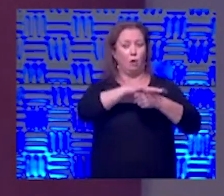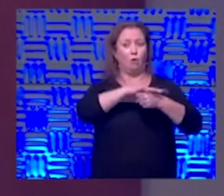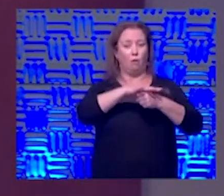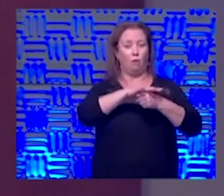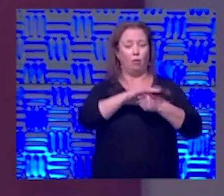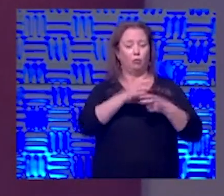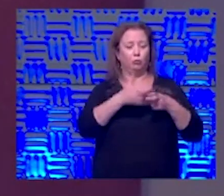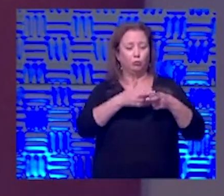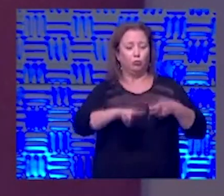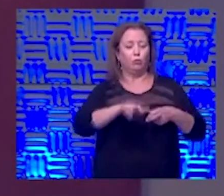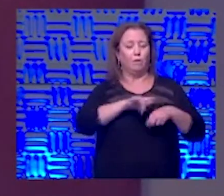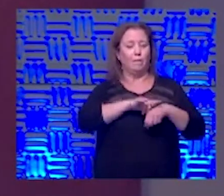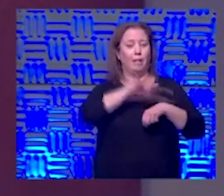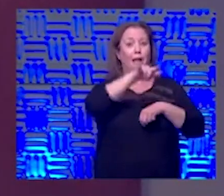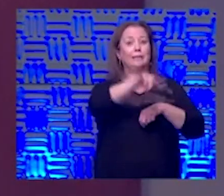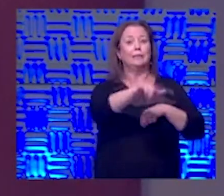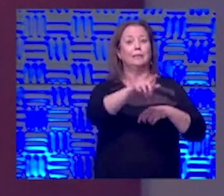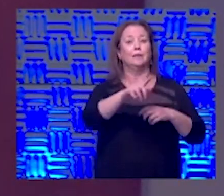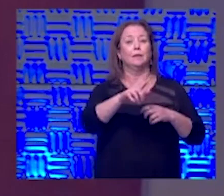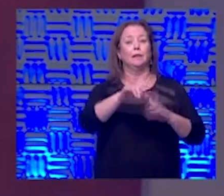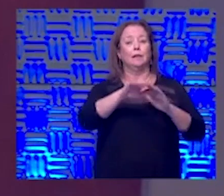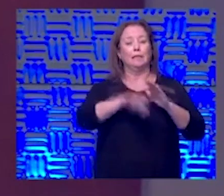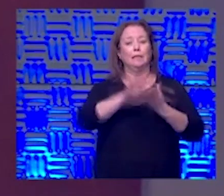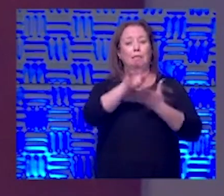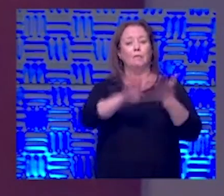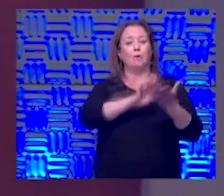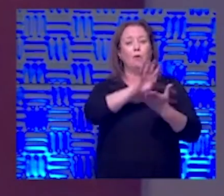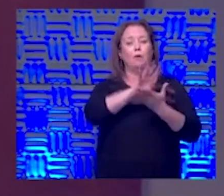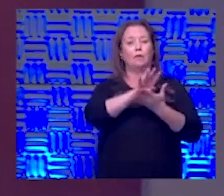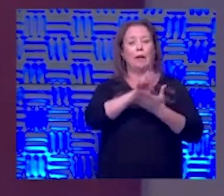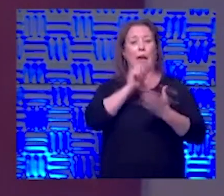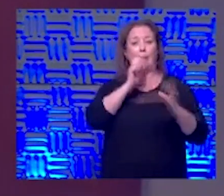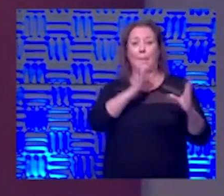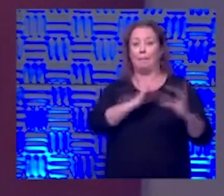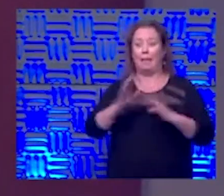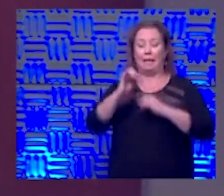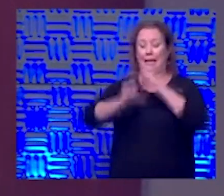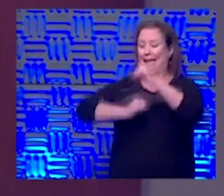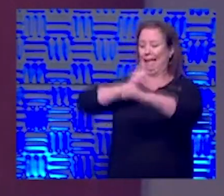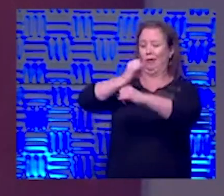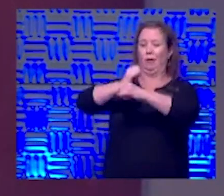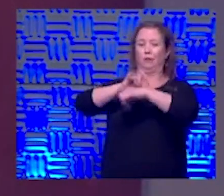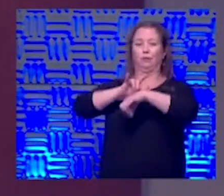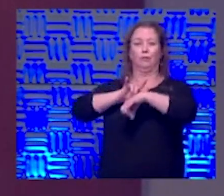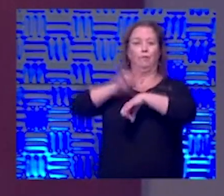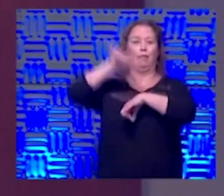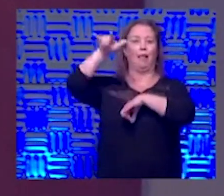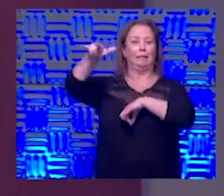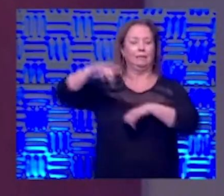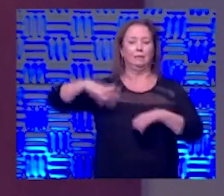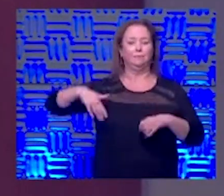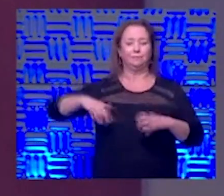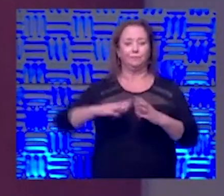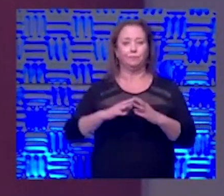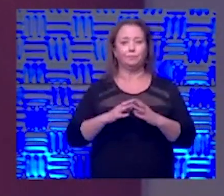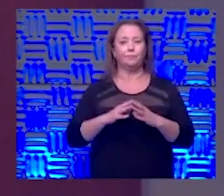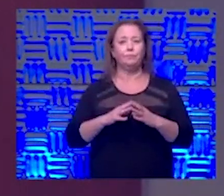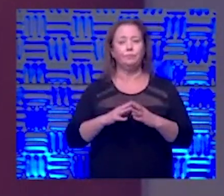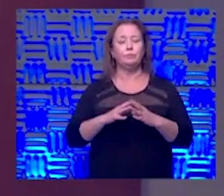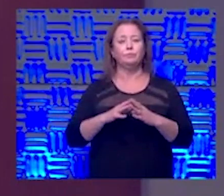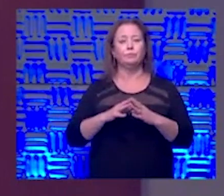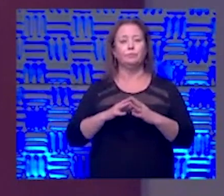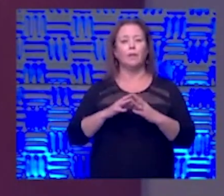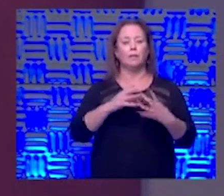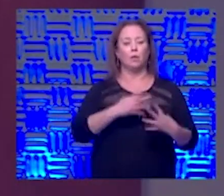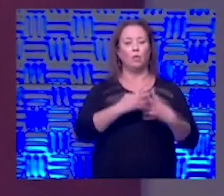shorter flights, less than 4 hours kind of flights. I'm not planning any international trips now. The